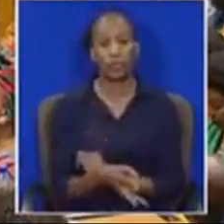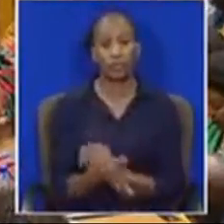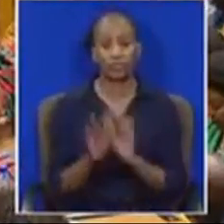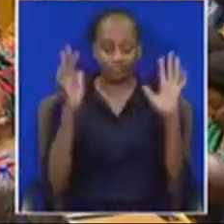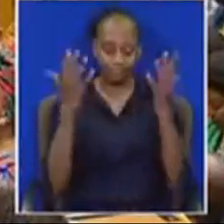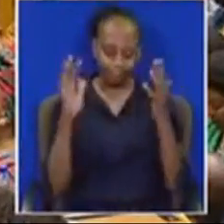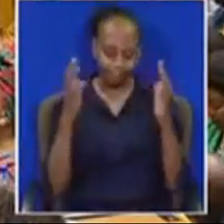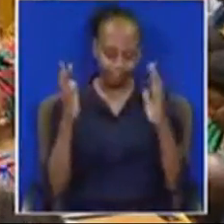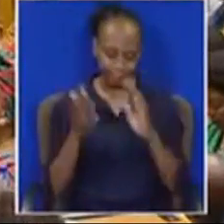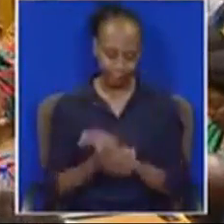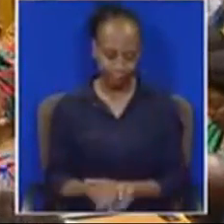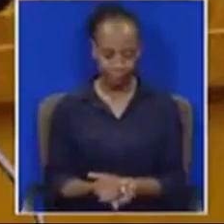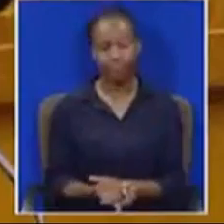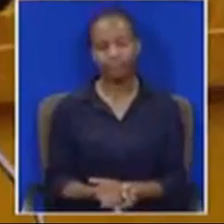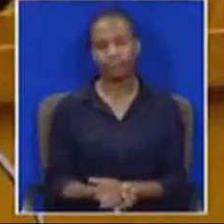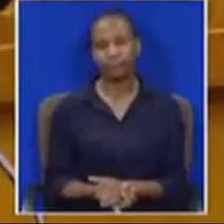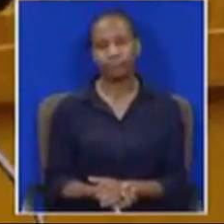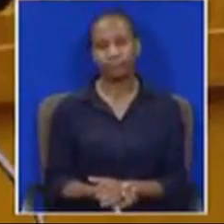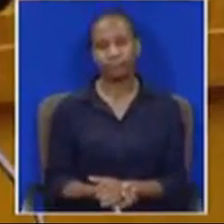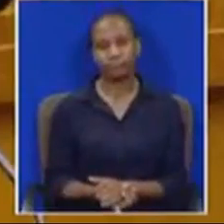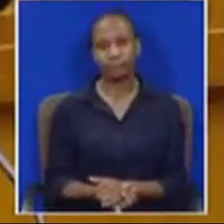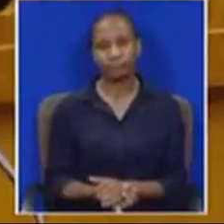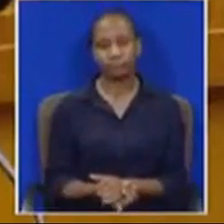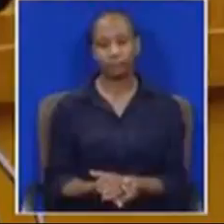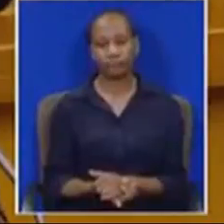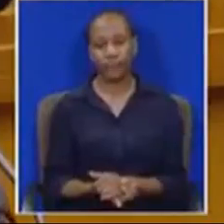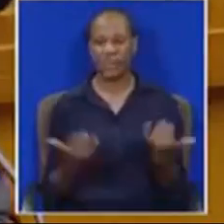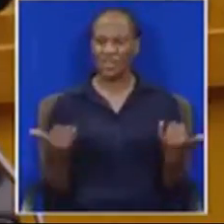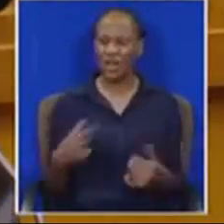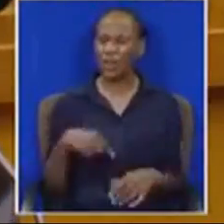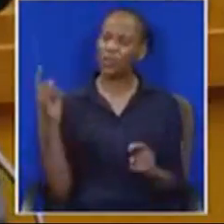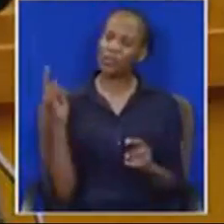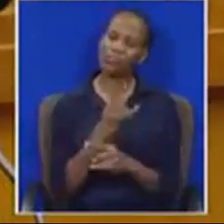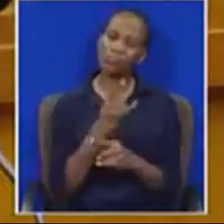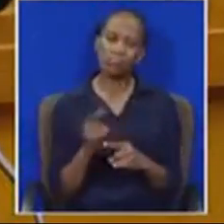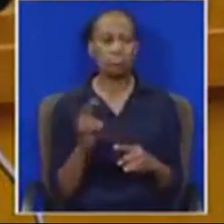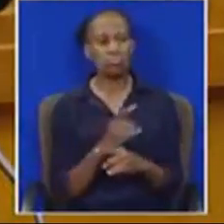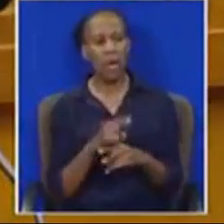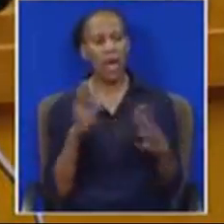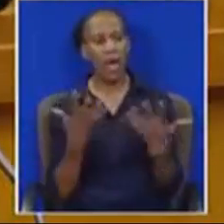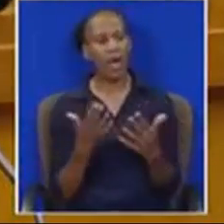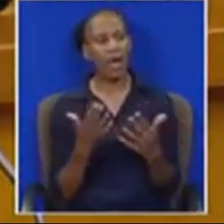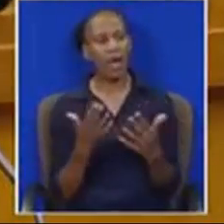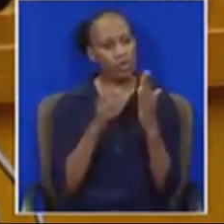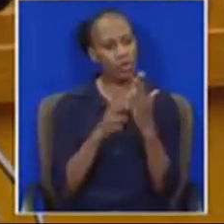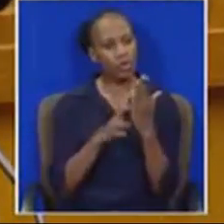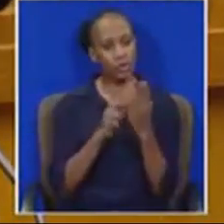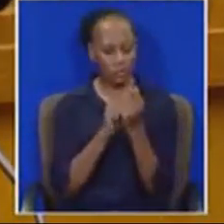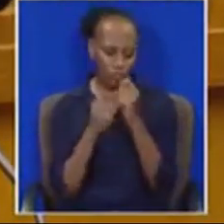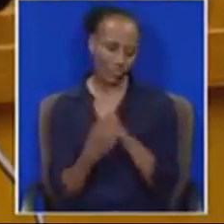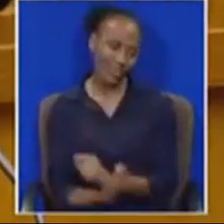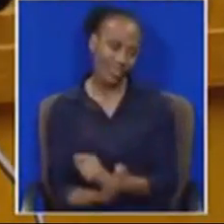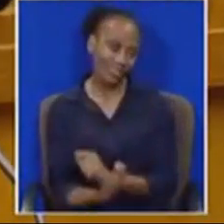Now, we've been talking much about reducing the regulatory barrier, and I want to make sure, I'm going to make